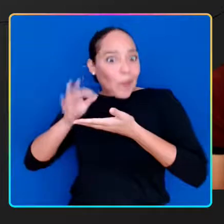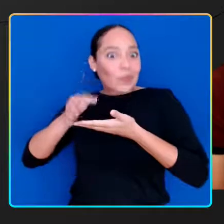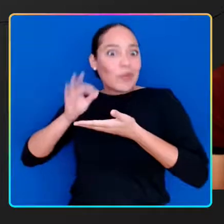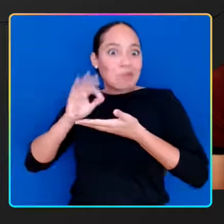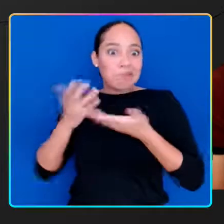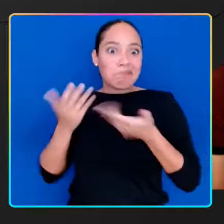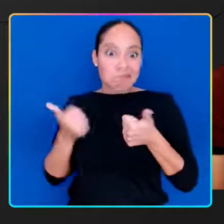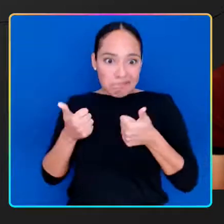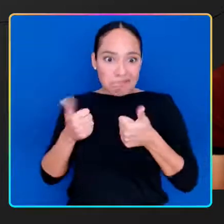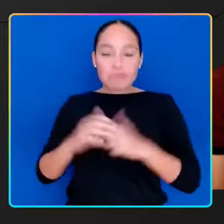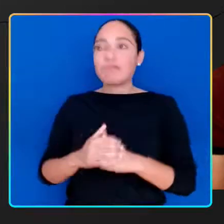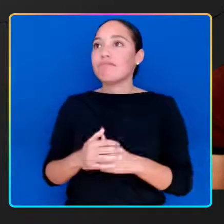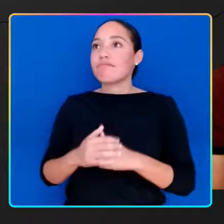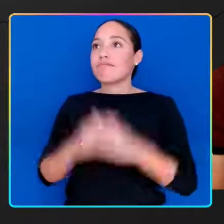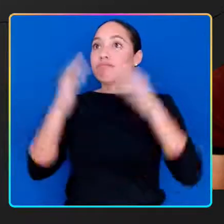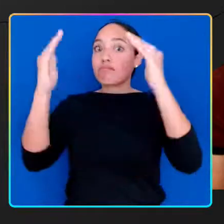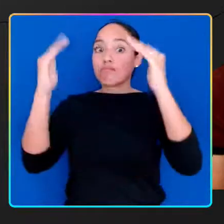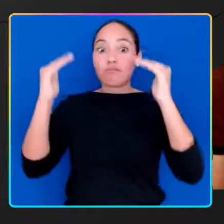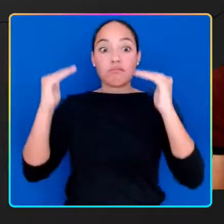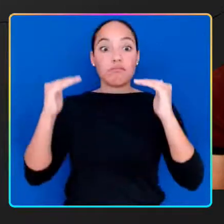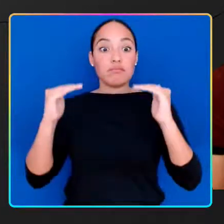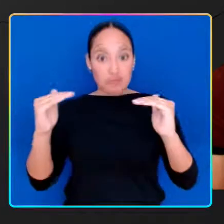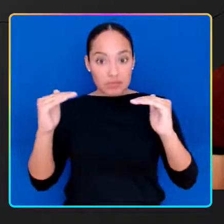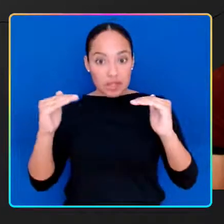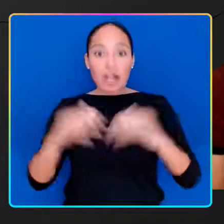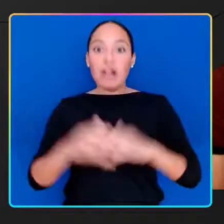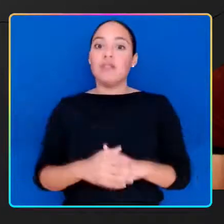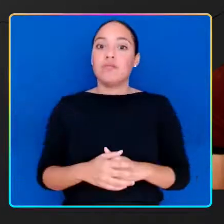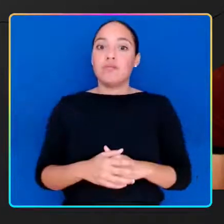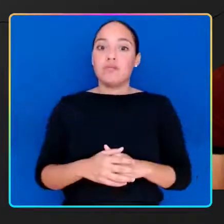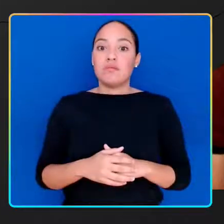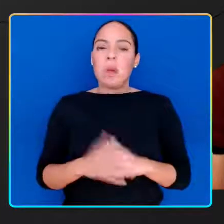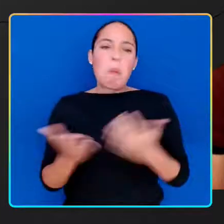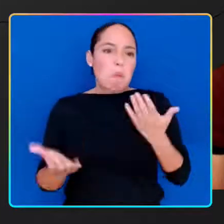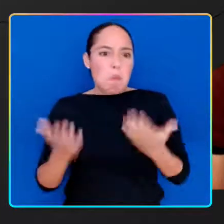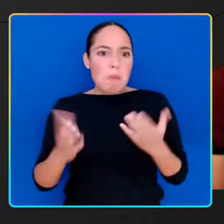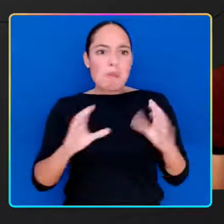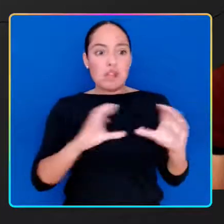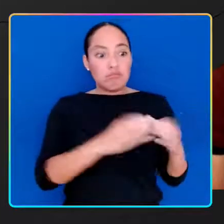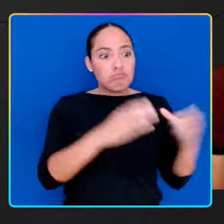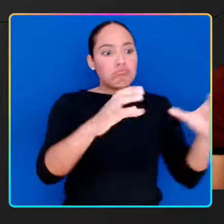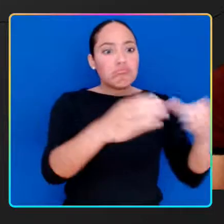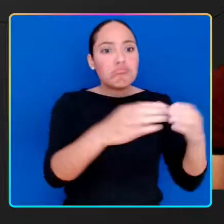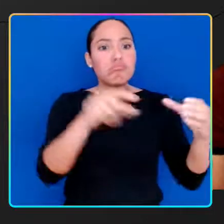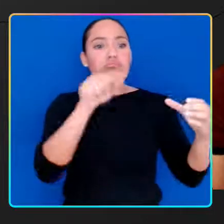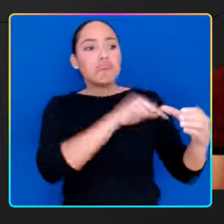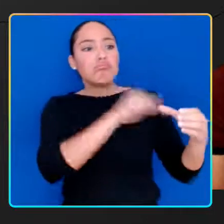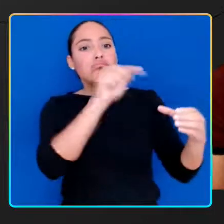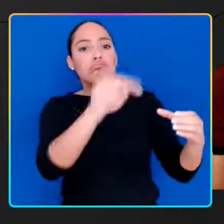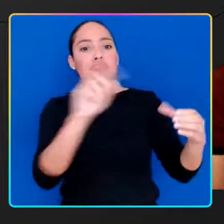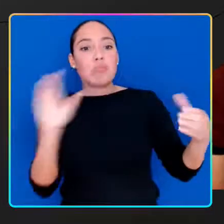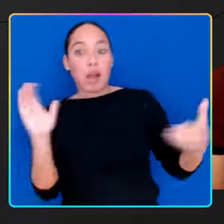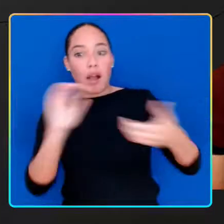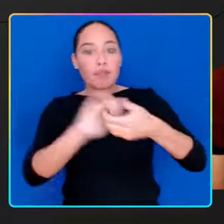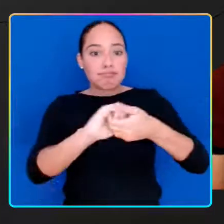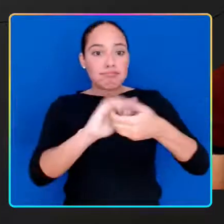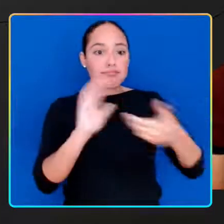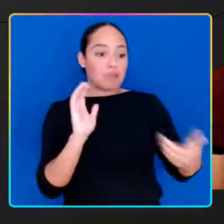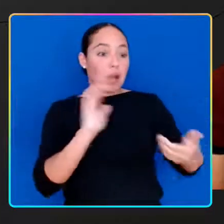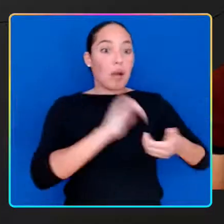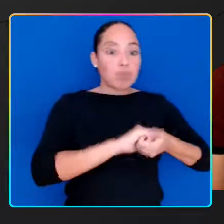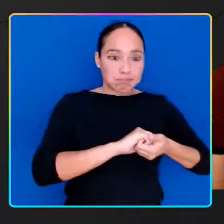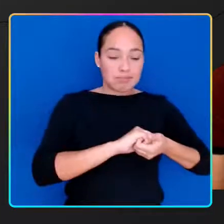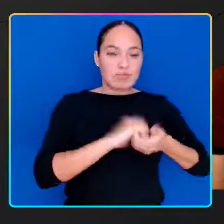have sprints if we collaborate with other teams. So we can we have stand-up meetings and we